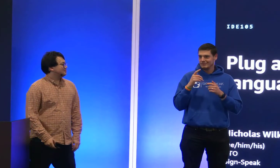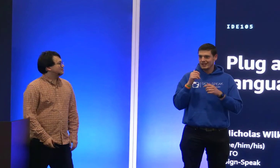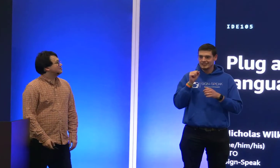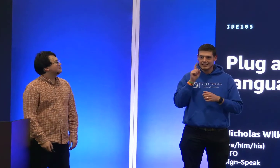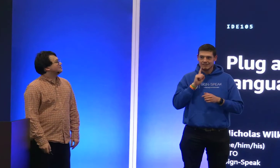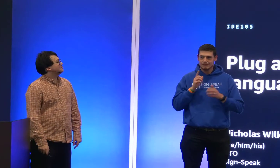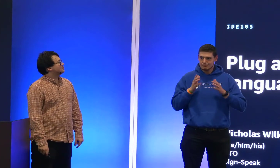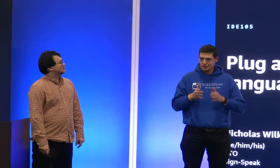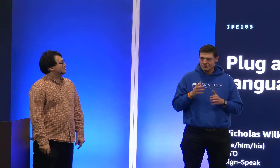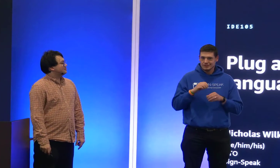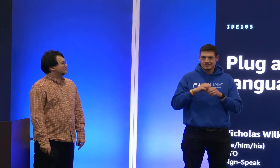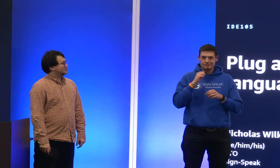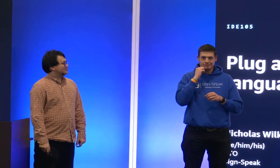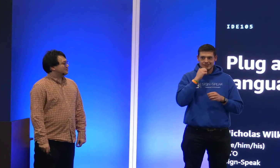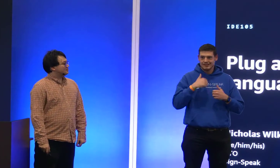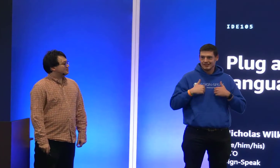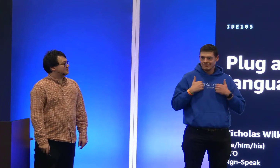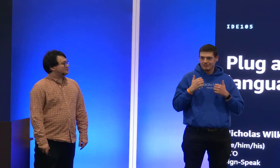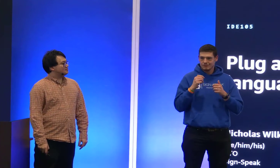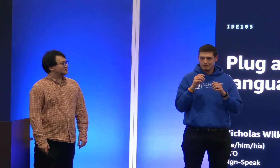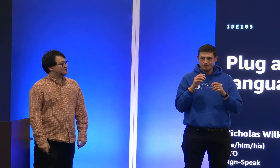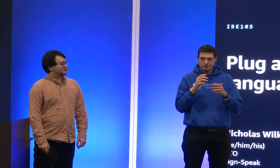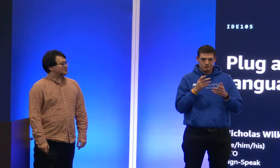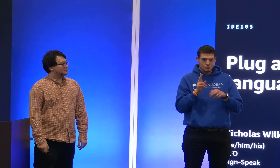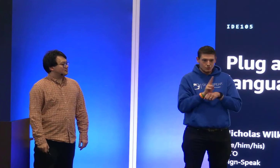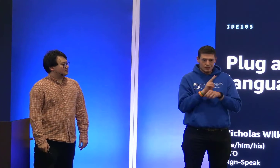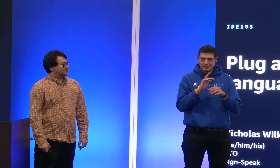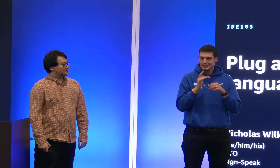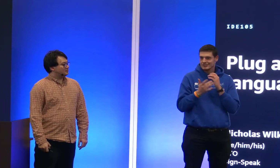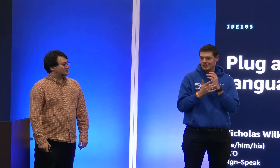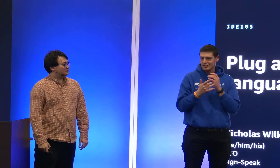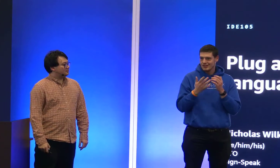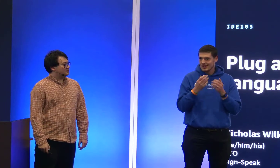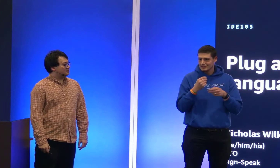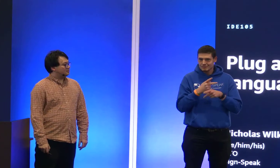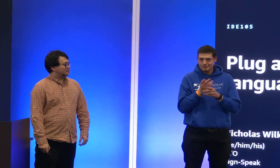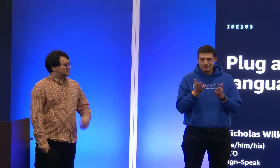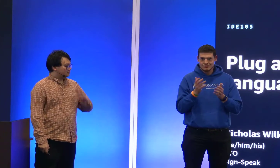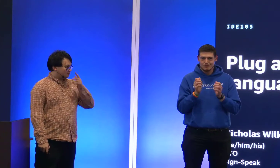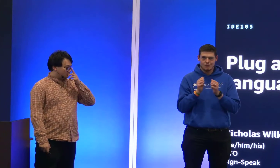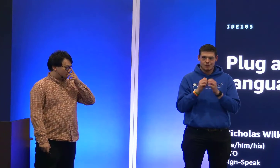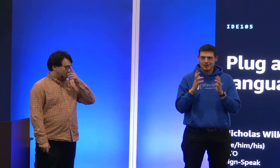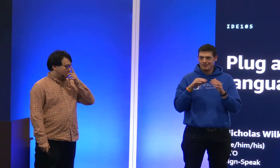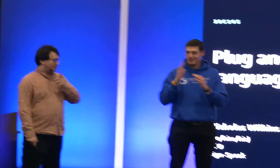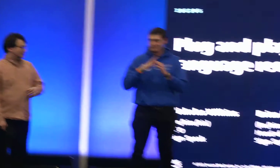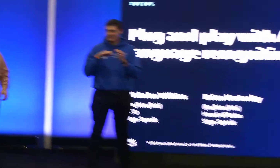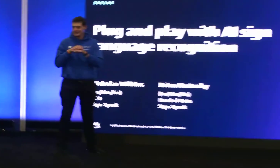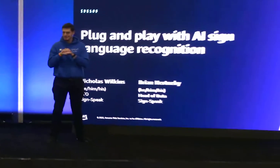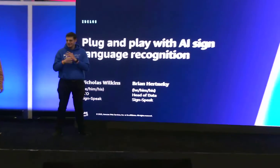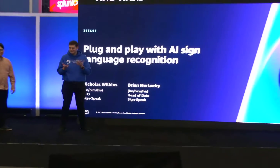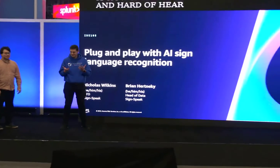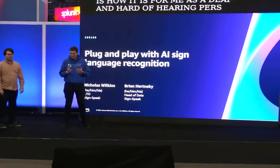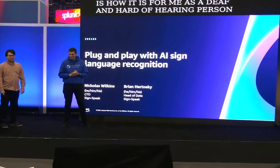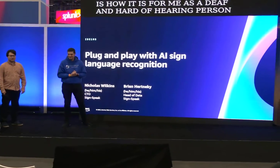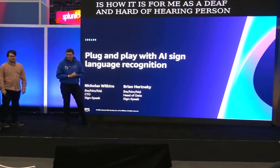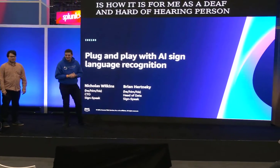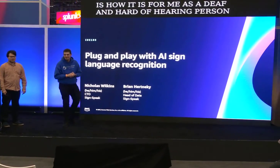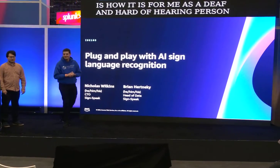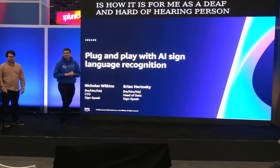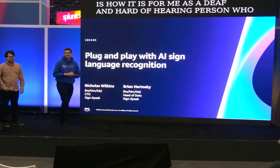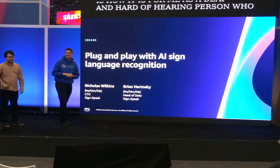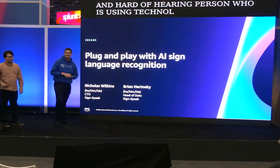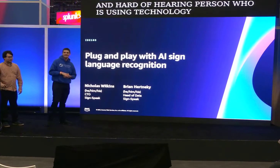So that is how it is for me as a deaf and hard of hearing person who is using technology and product services